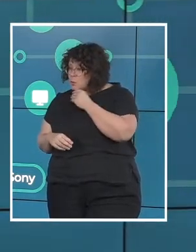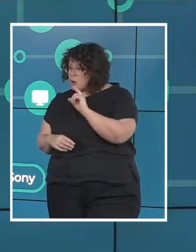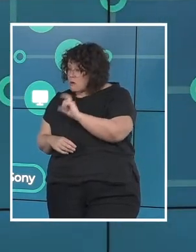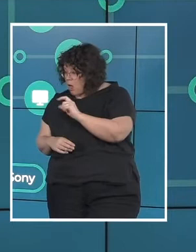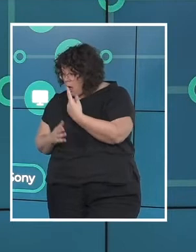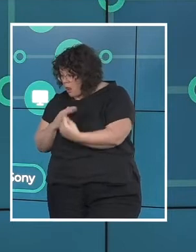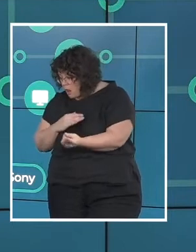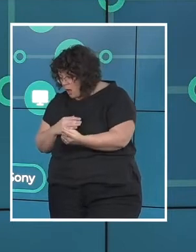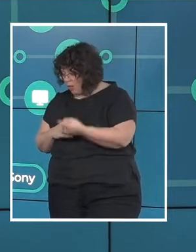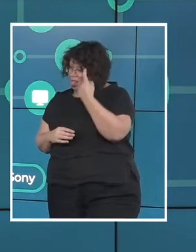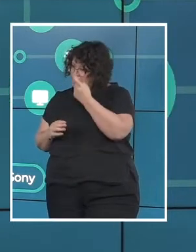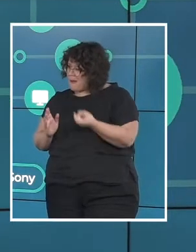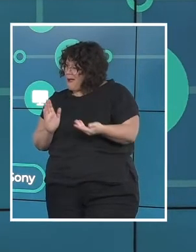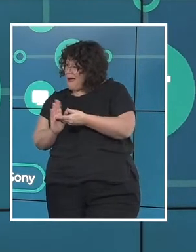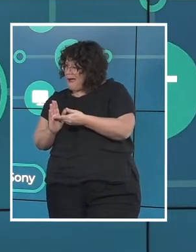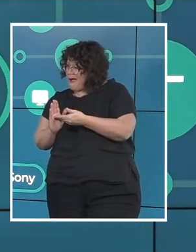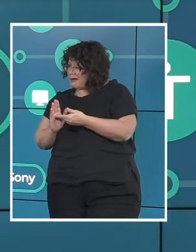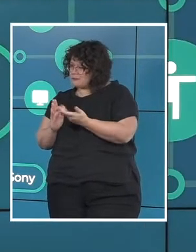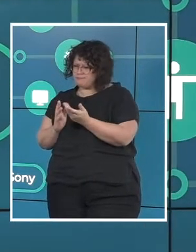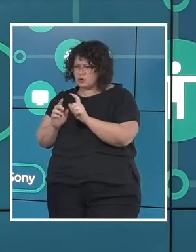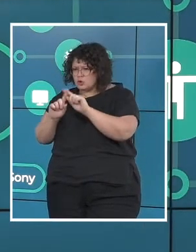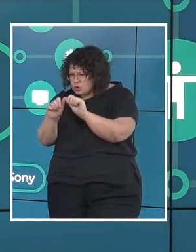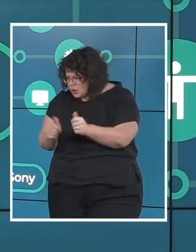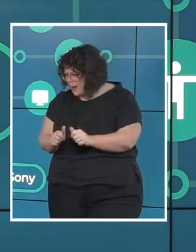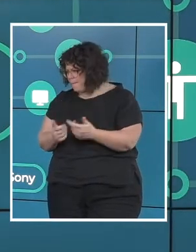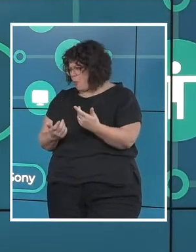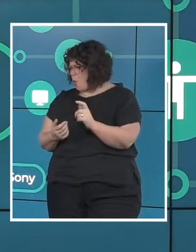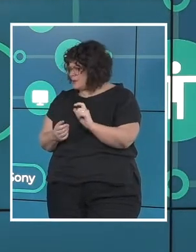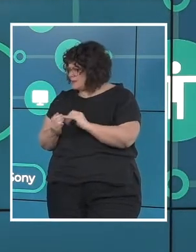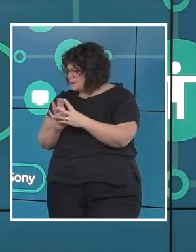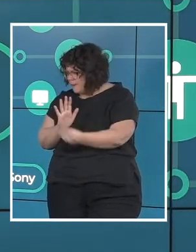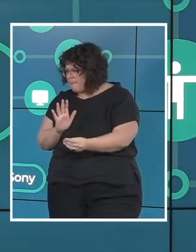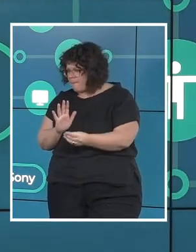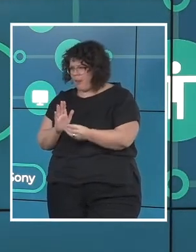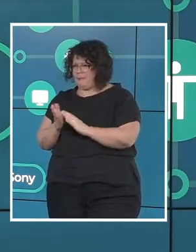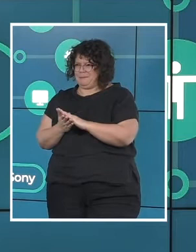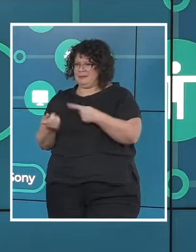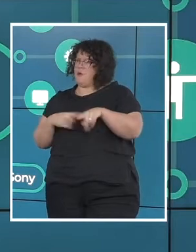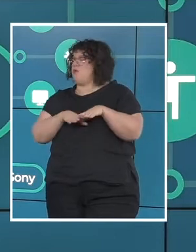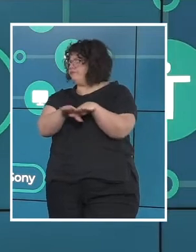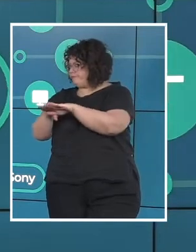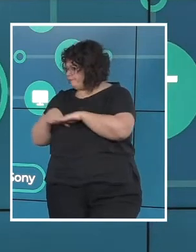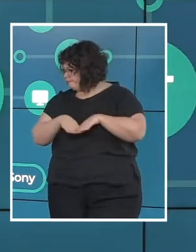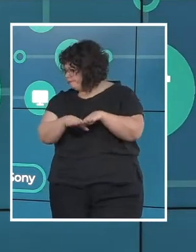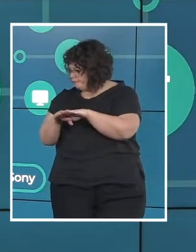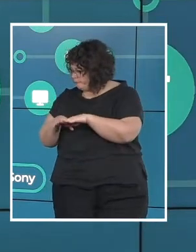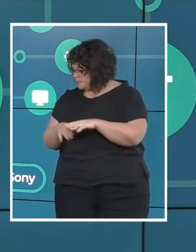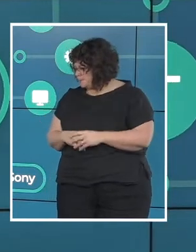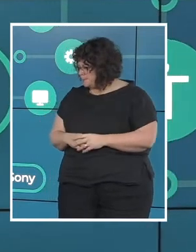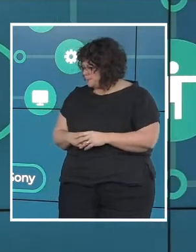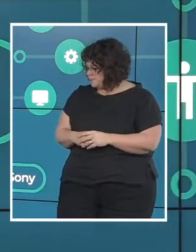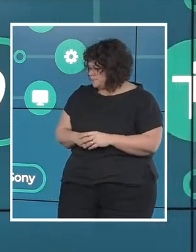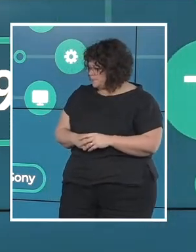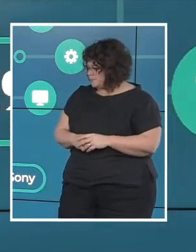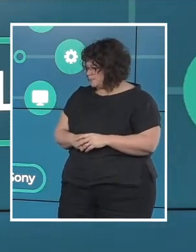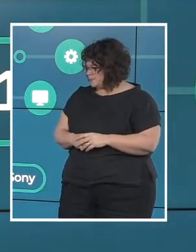point out with colors is not all colors mean the same thing in all countries. So it actually means the opposite in some. Red and